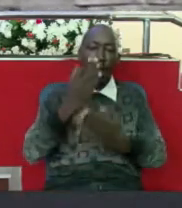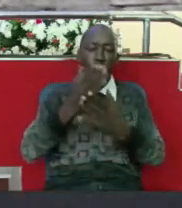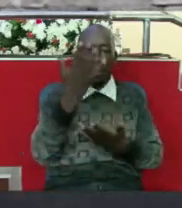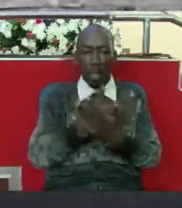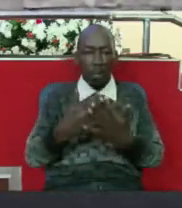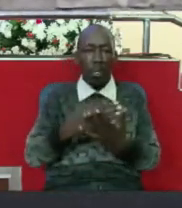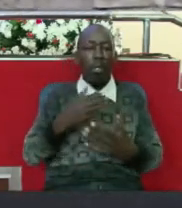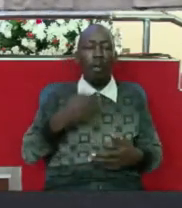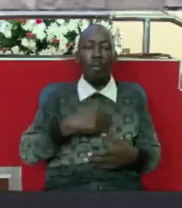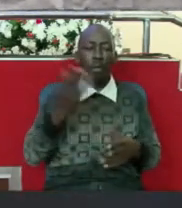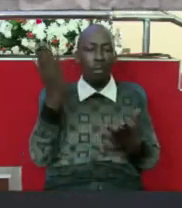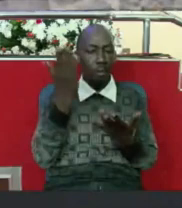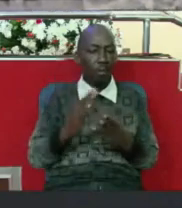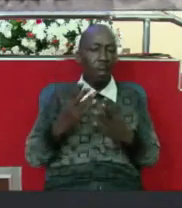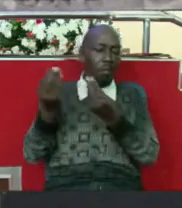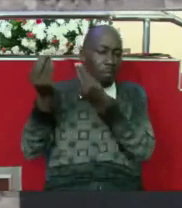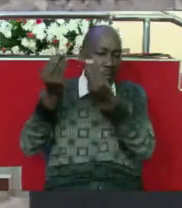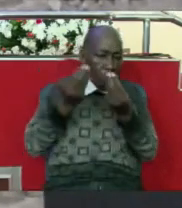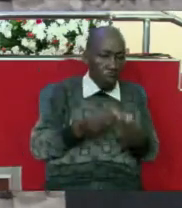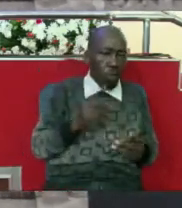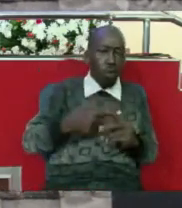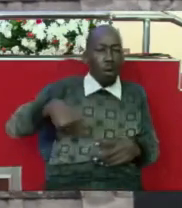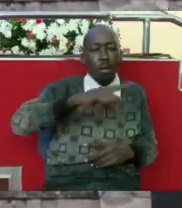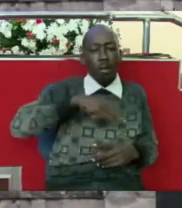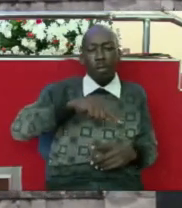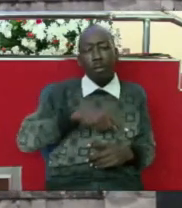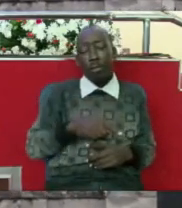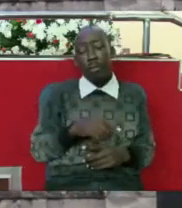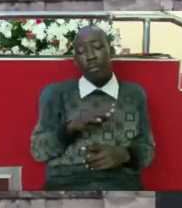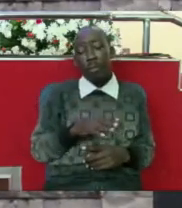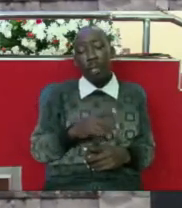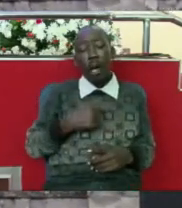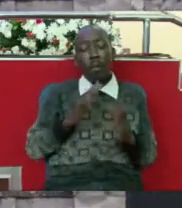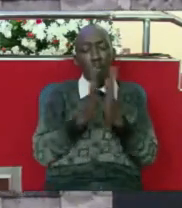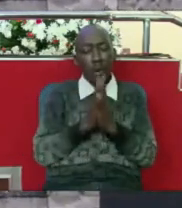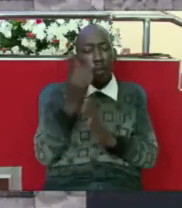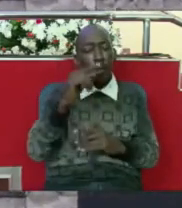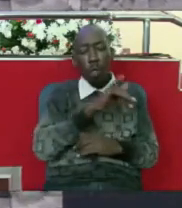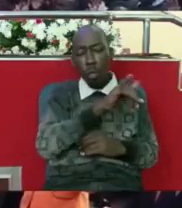not been delivered to us yet. Now I pray for those that are